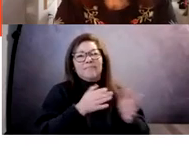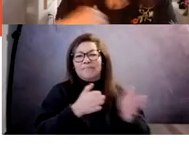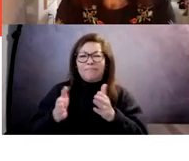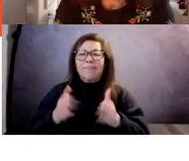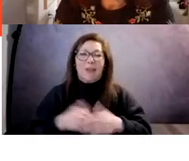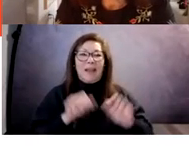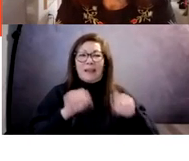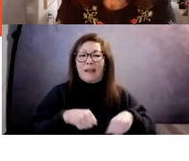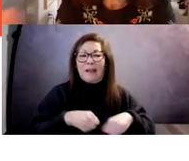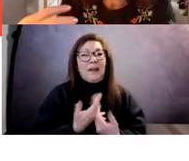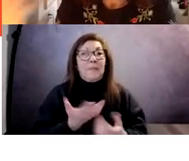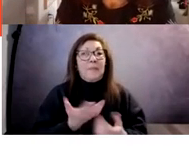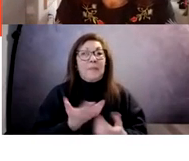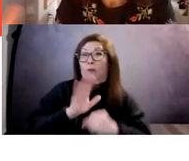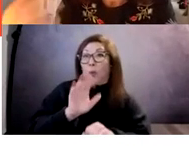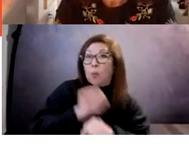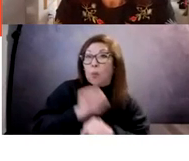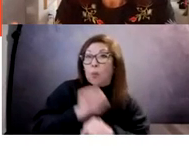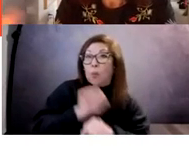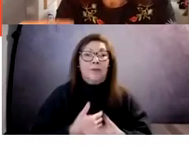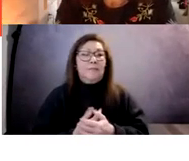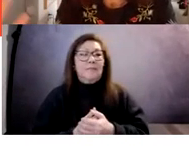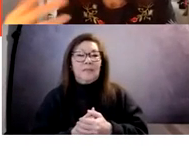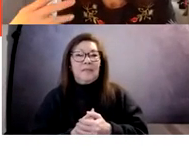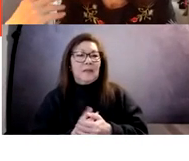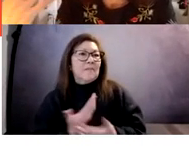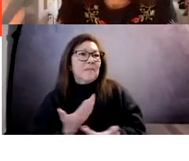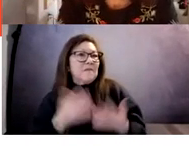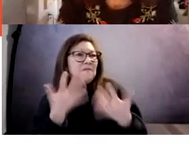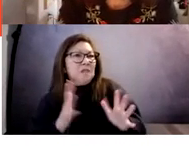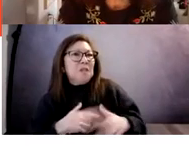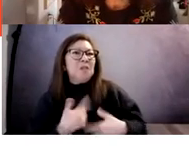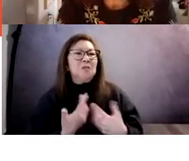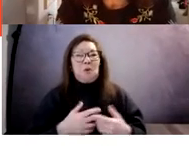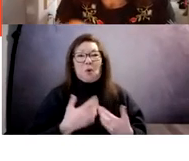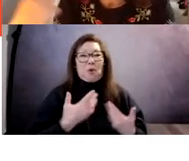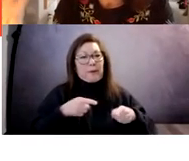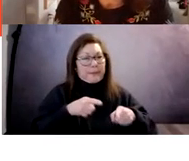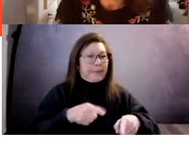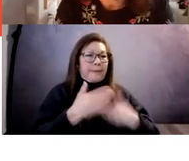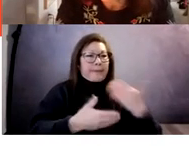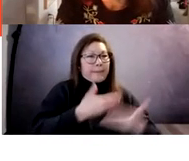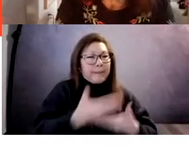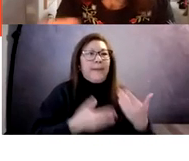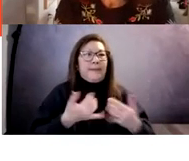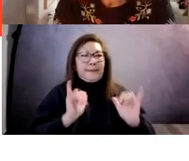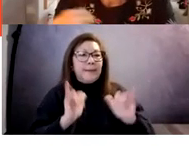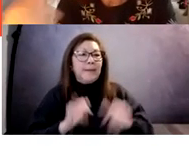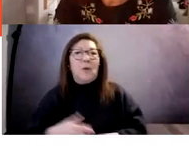be part of your work. It can be finished. It can be a work in progress. It can be a